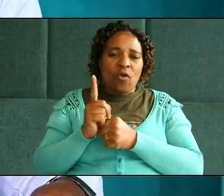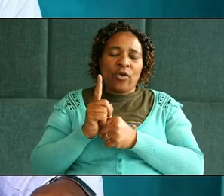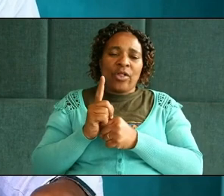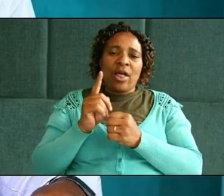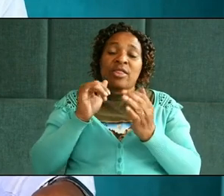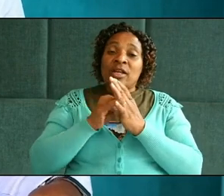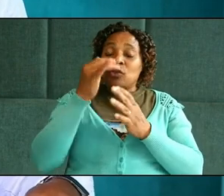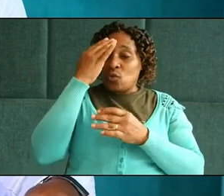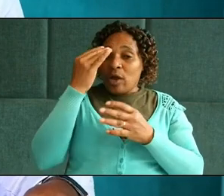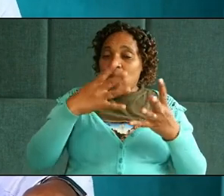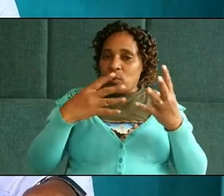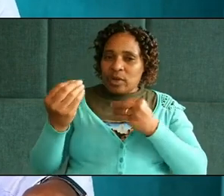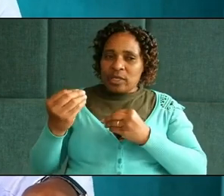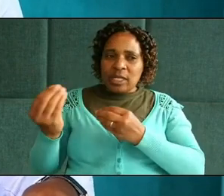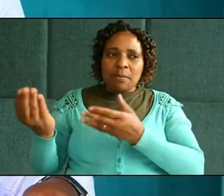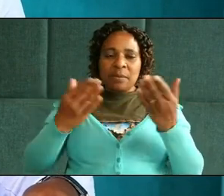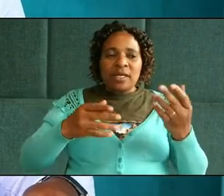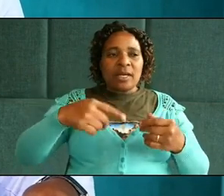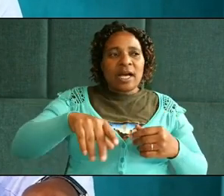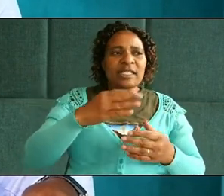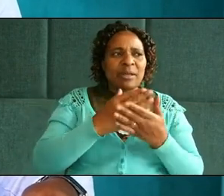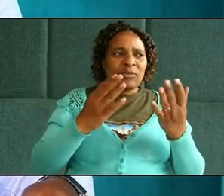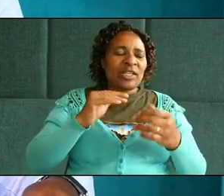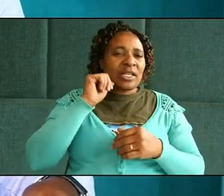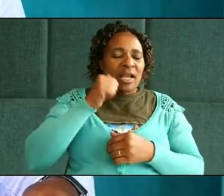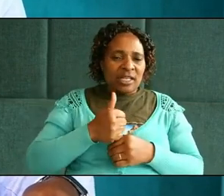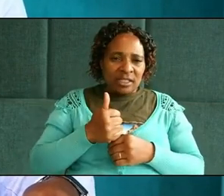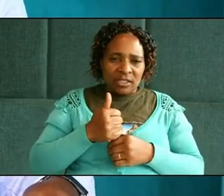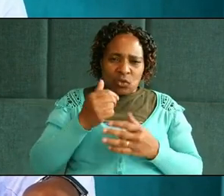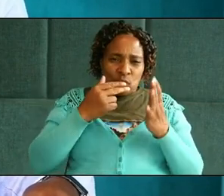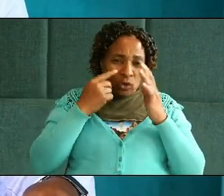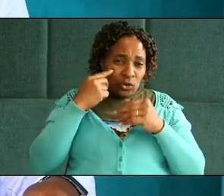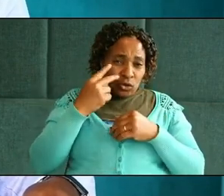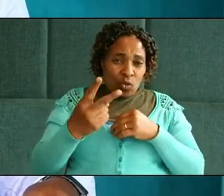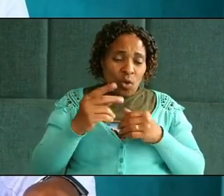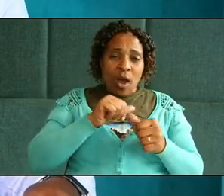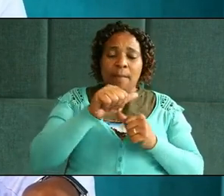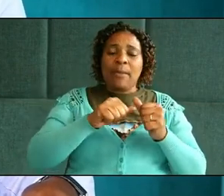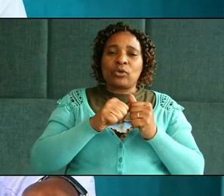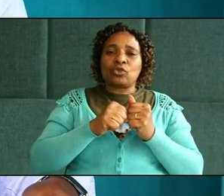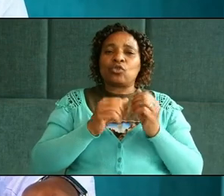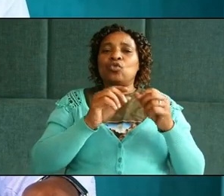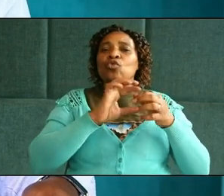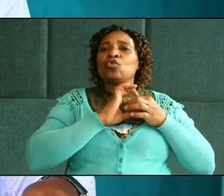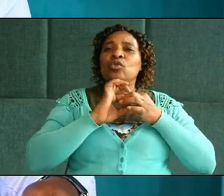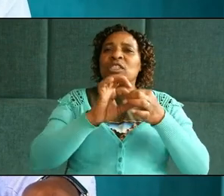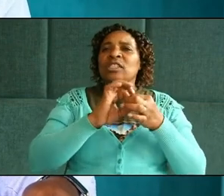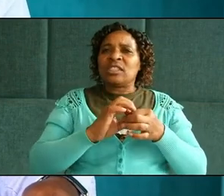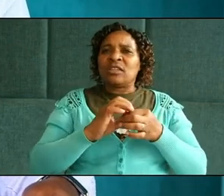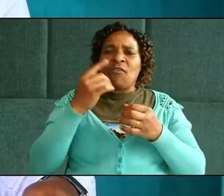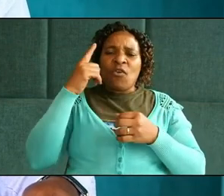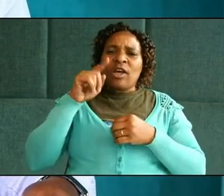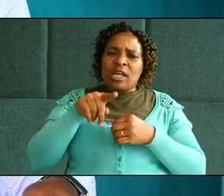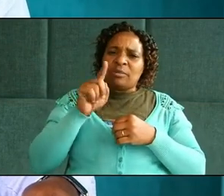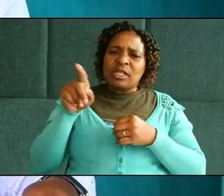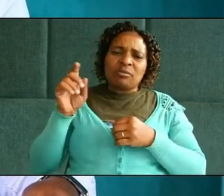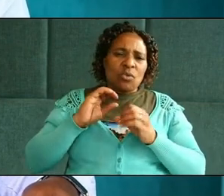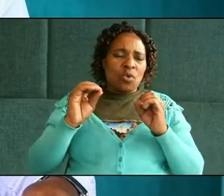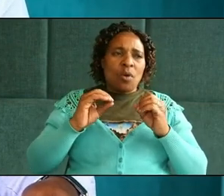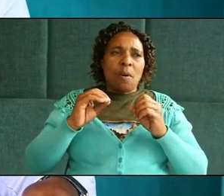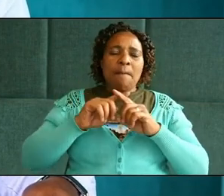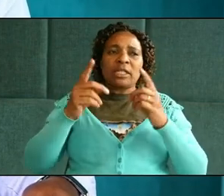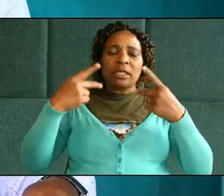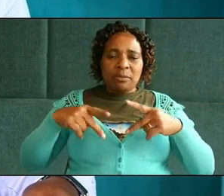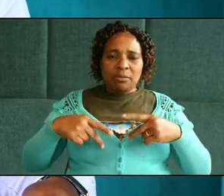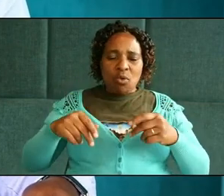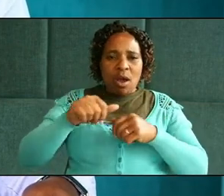went. And also it brings out something very nice. It's all about unity. He went not for himself, but for the people around